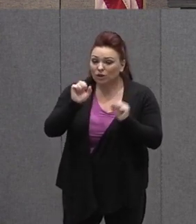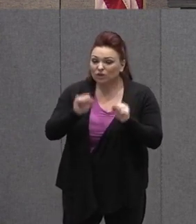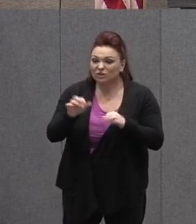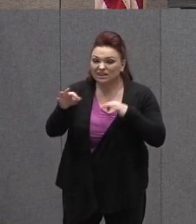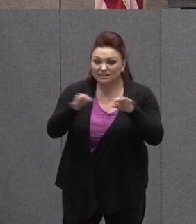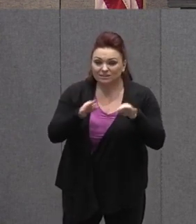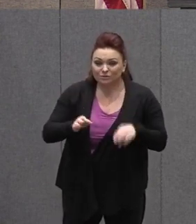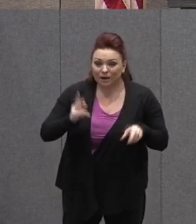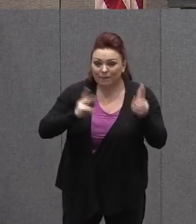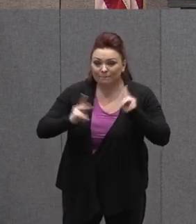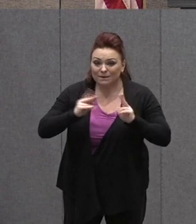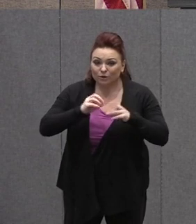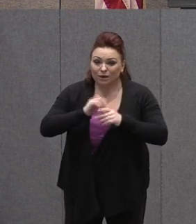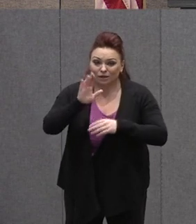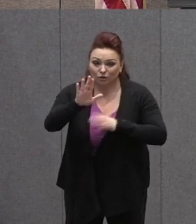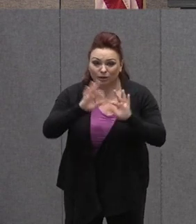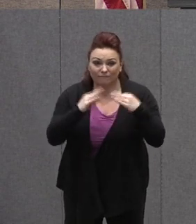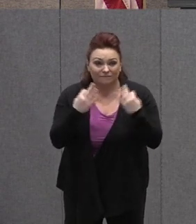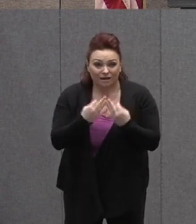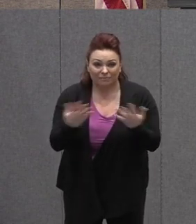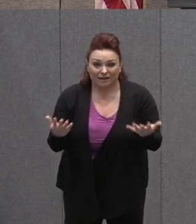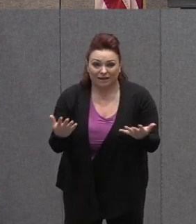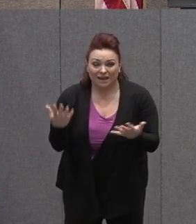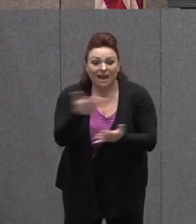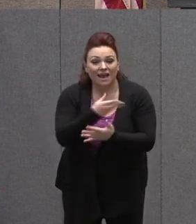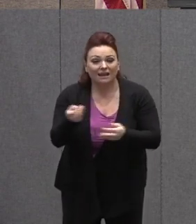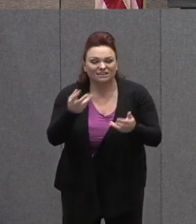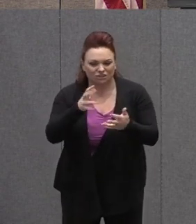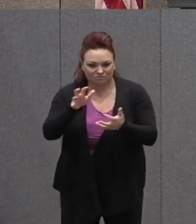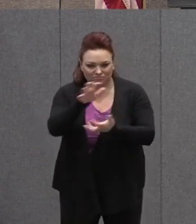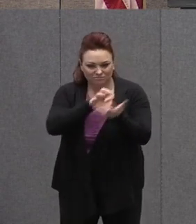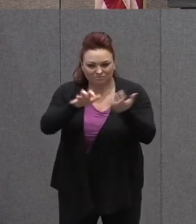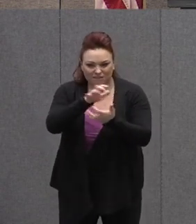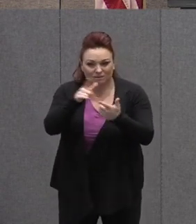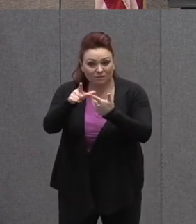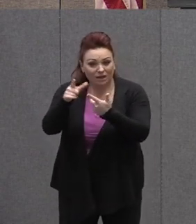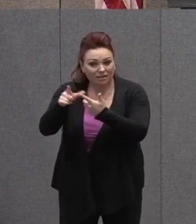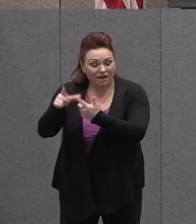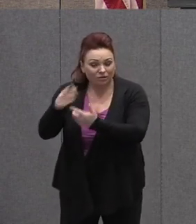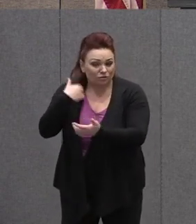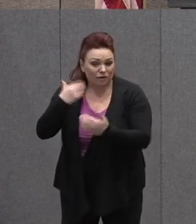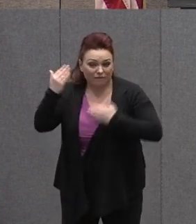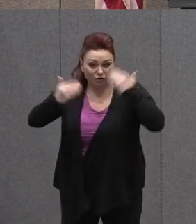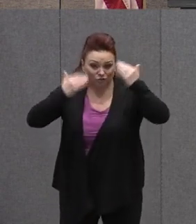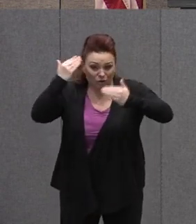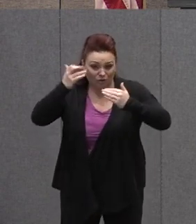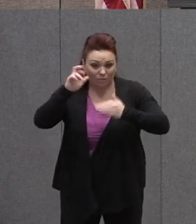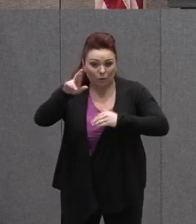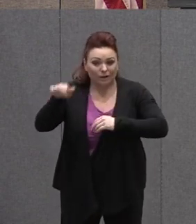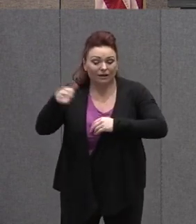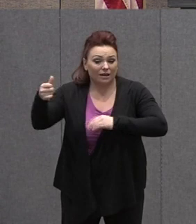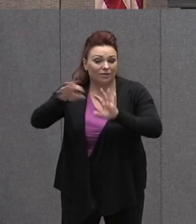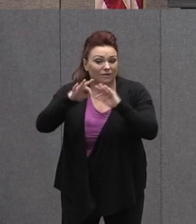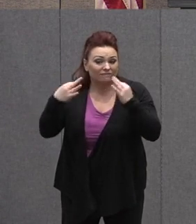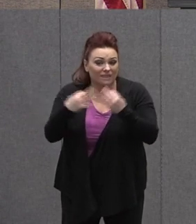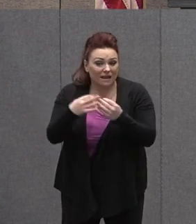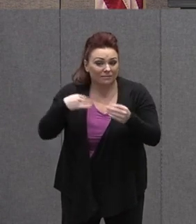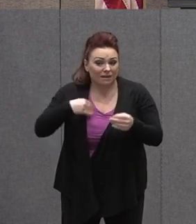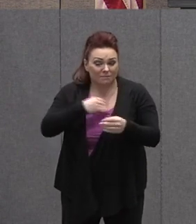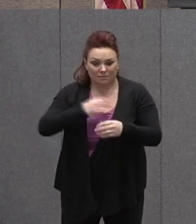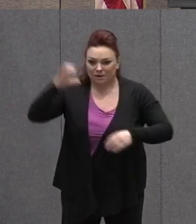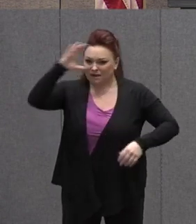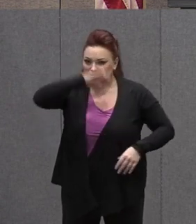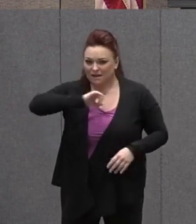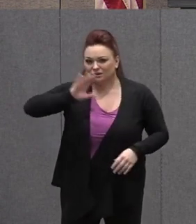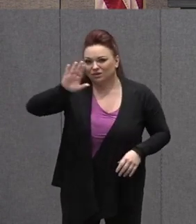could describe people in your family and scramble up the letters to have a grown-up or another family member try to guess